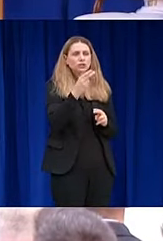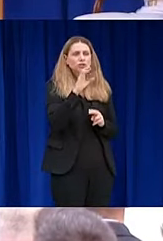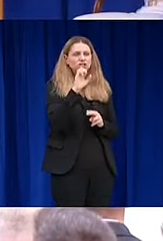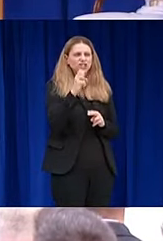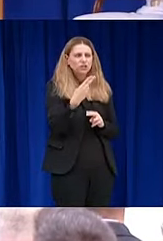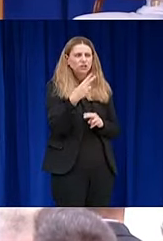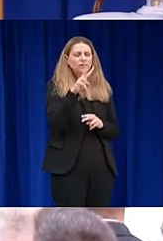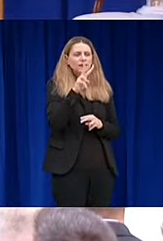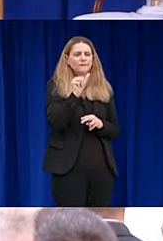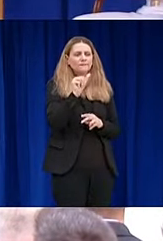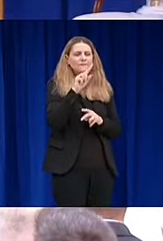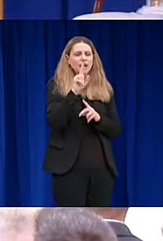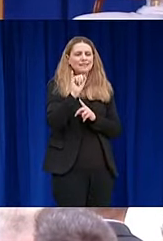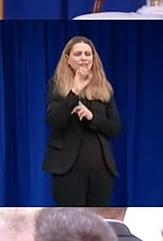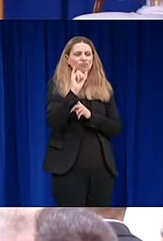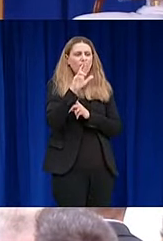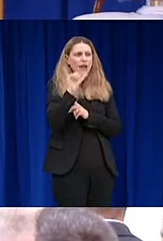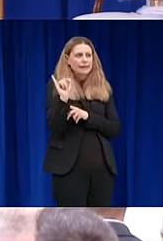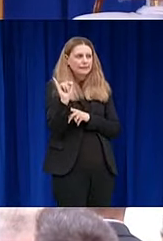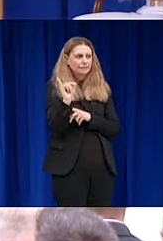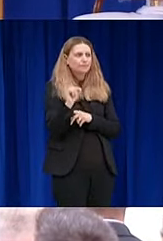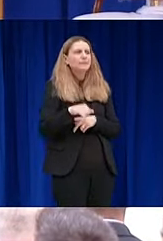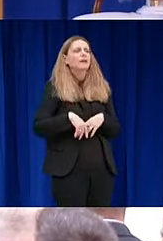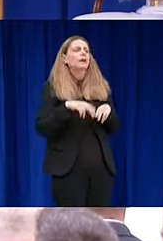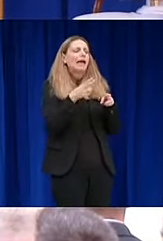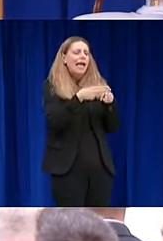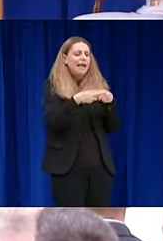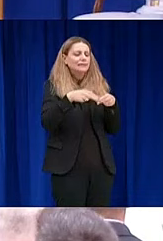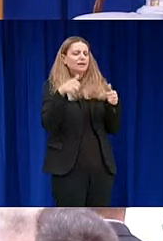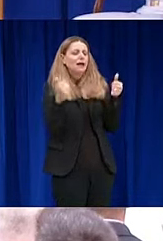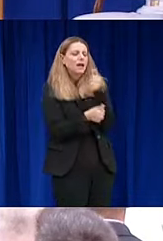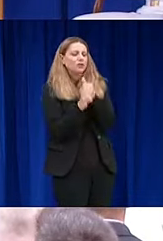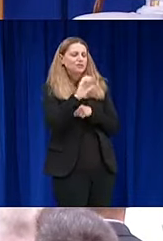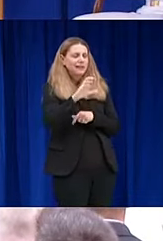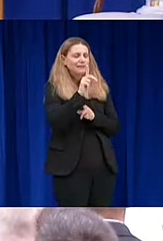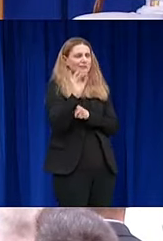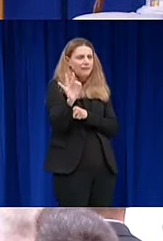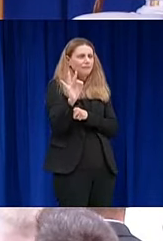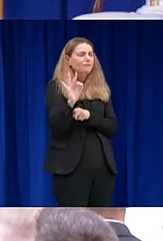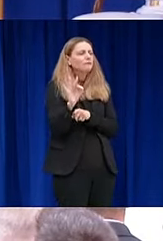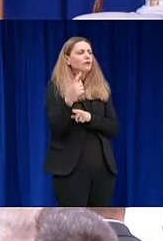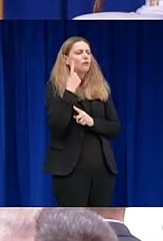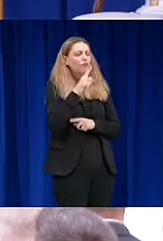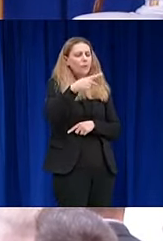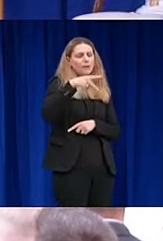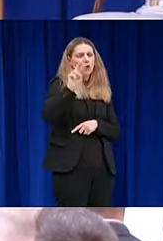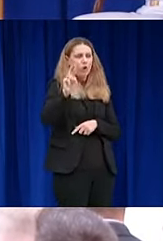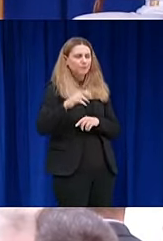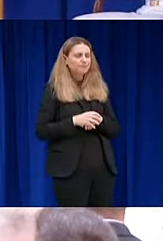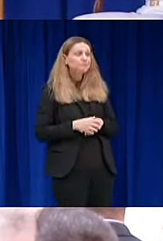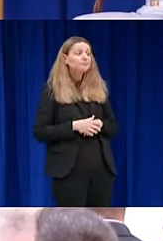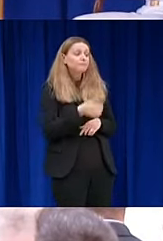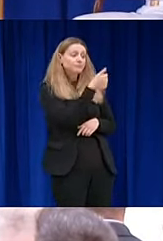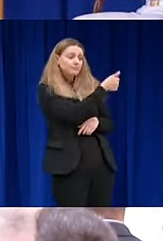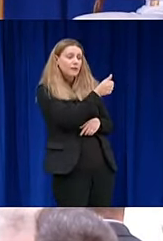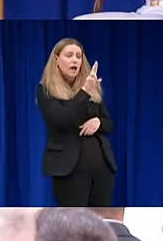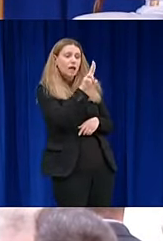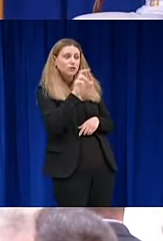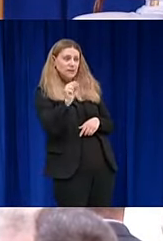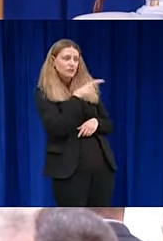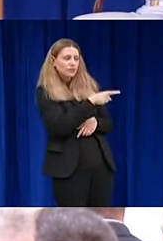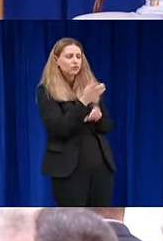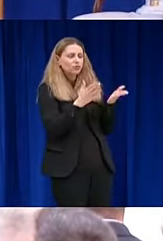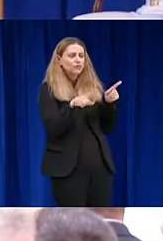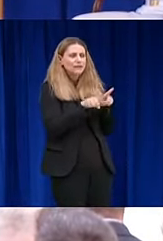Vazirani, the Acting Undersecretary of Defense for Personnel and Readiness. As the Undersecretary, he serves as the Principal Staff